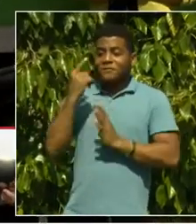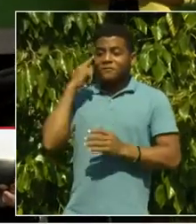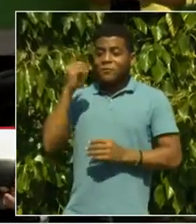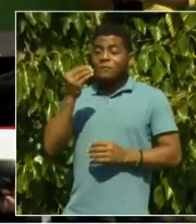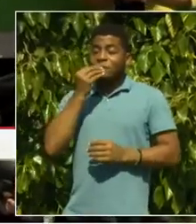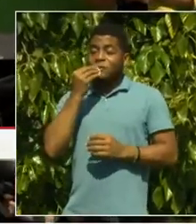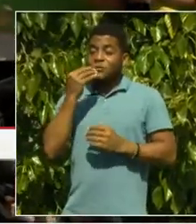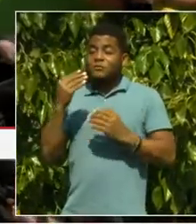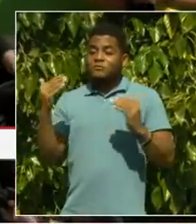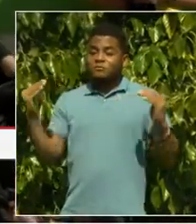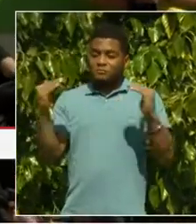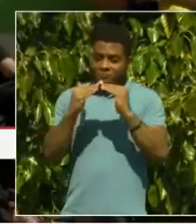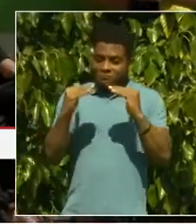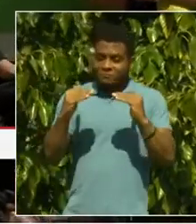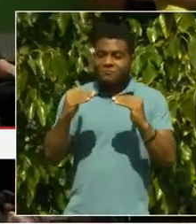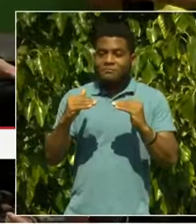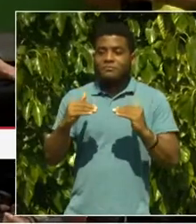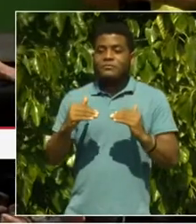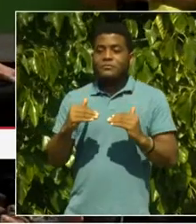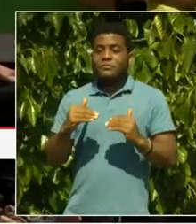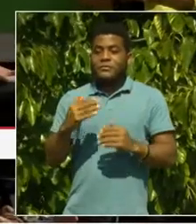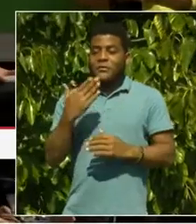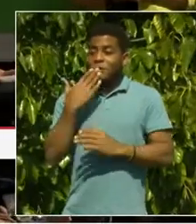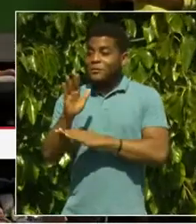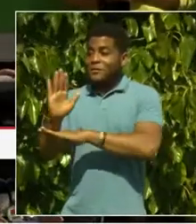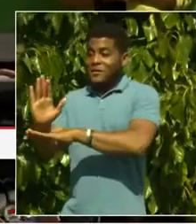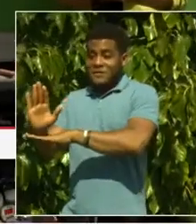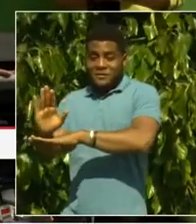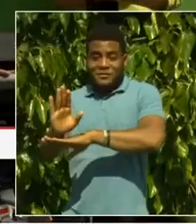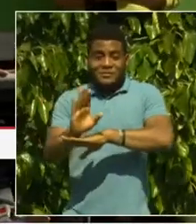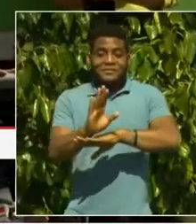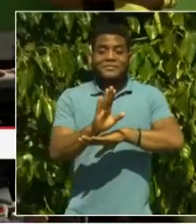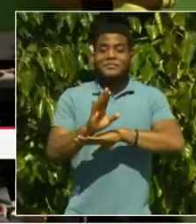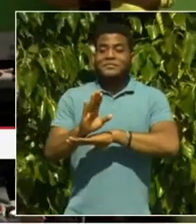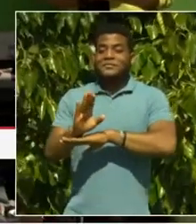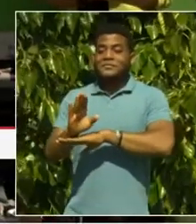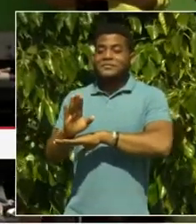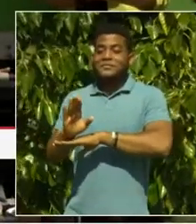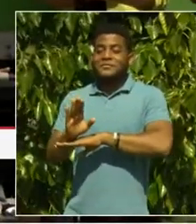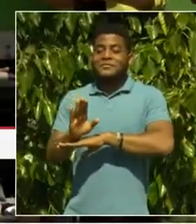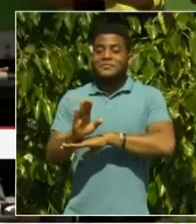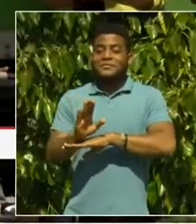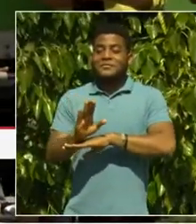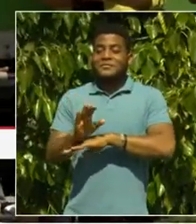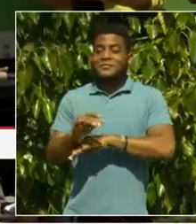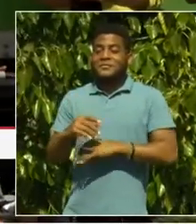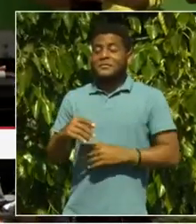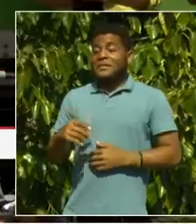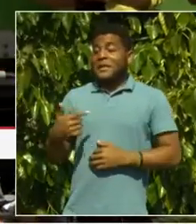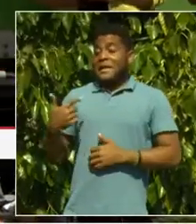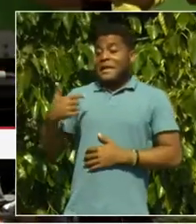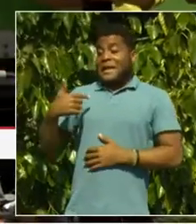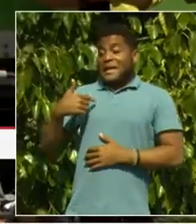Good afternoon, everyone. This is Nasandia Hester Green, and I'm just her mother, Courtney.